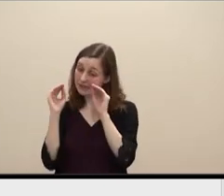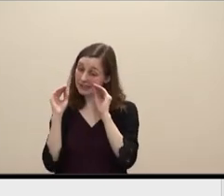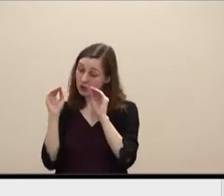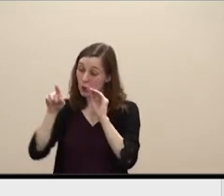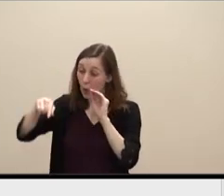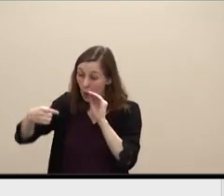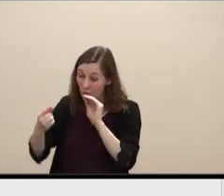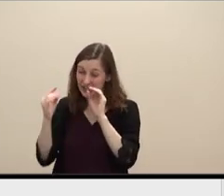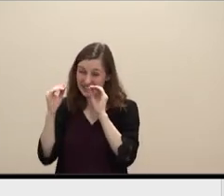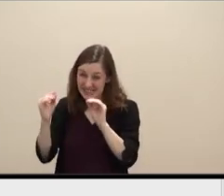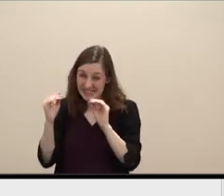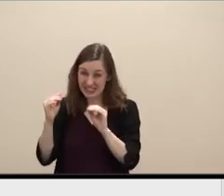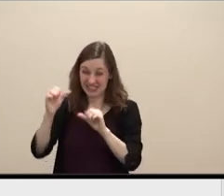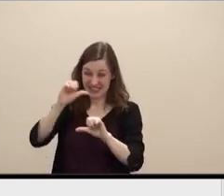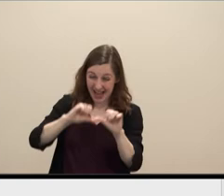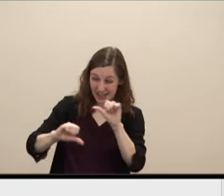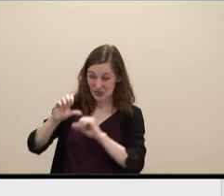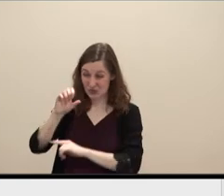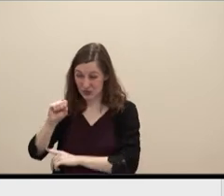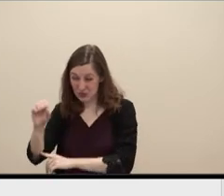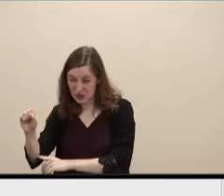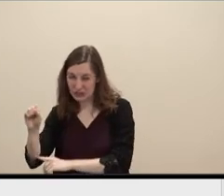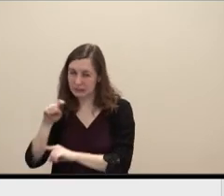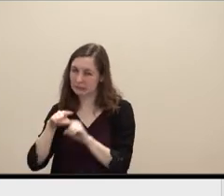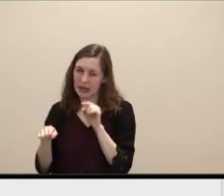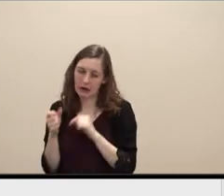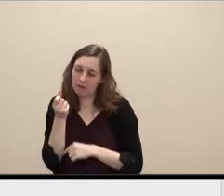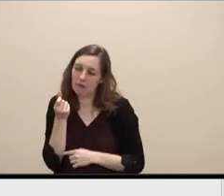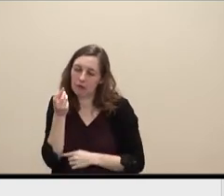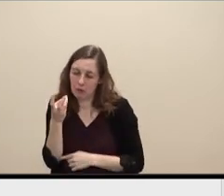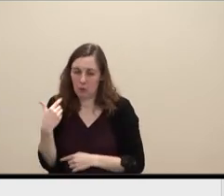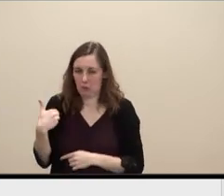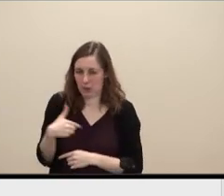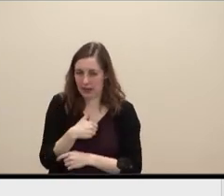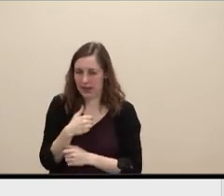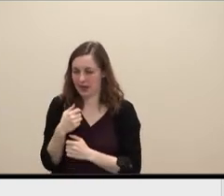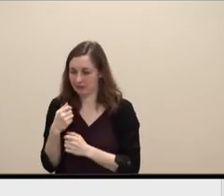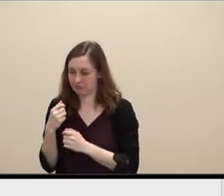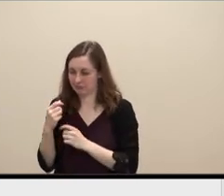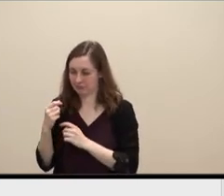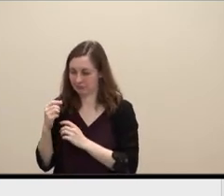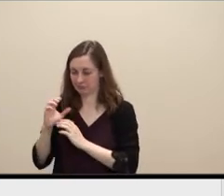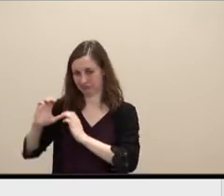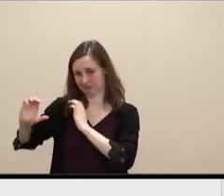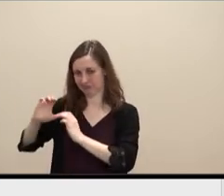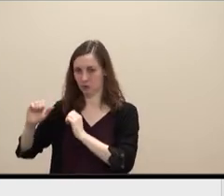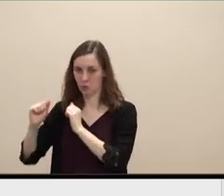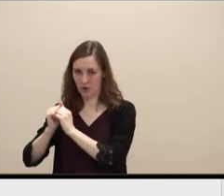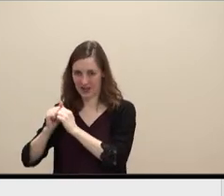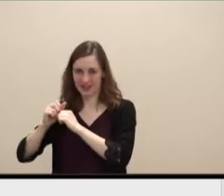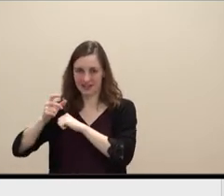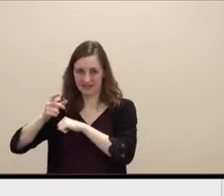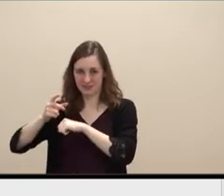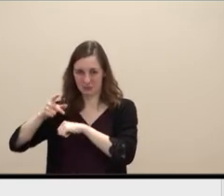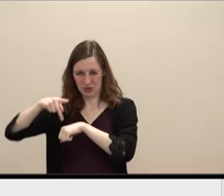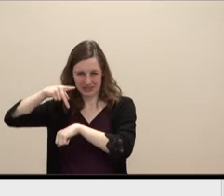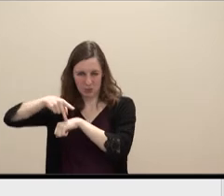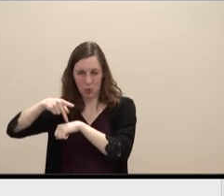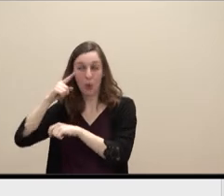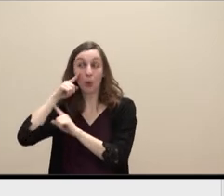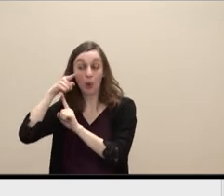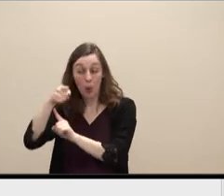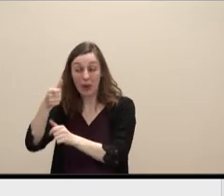fourth grade, but we're working through those few with the principals so that every teacher can be eligible for TIA at the elementary